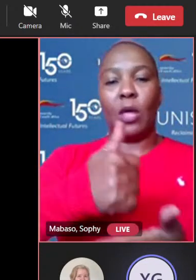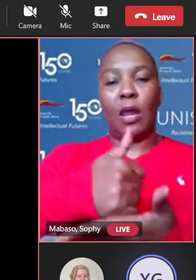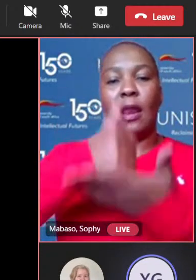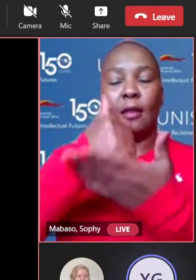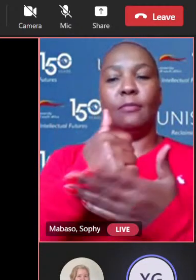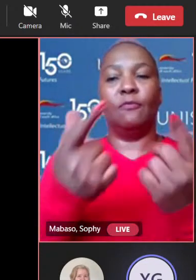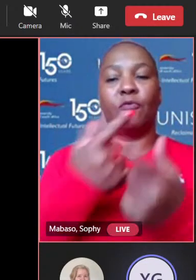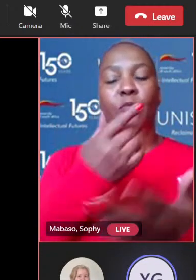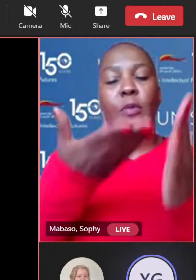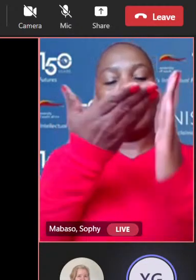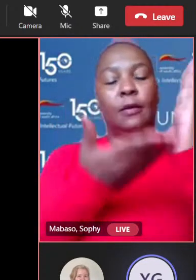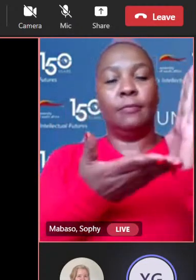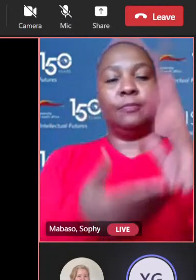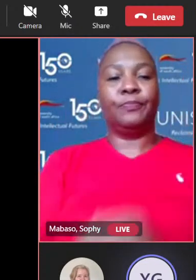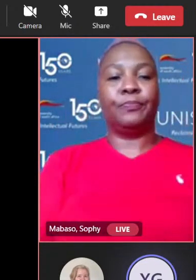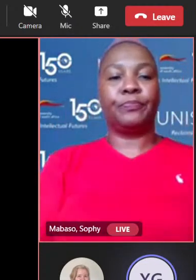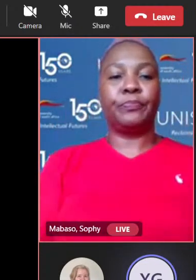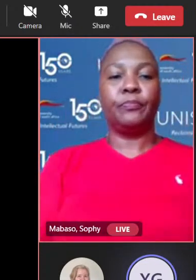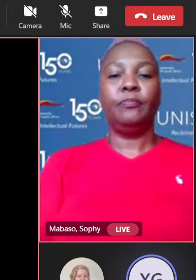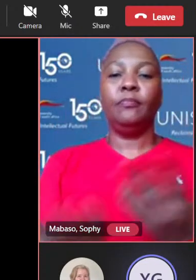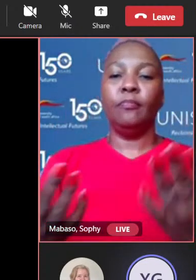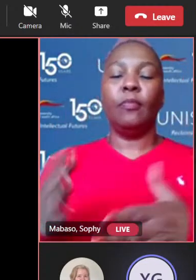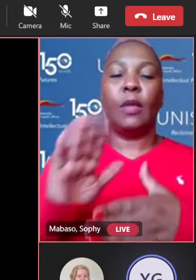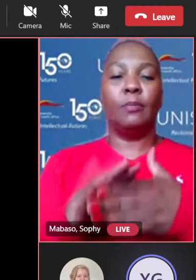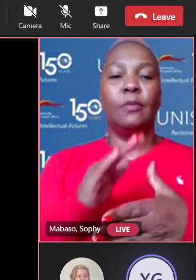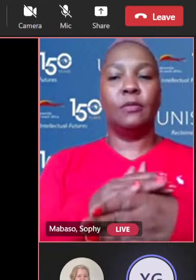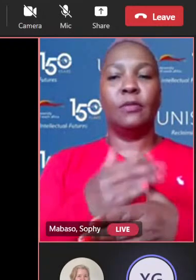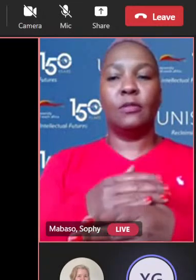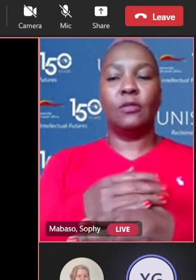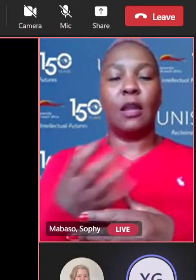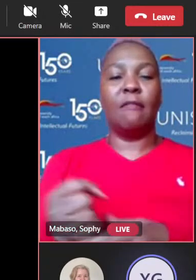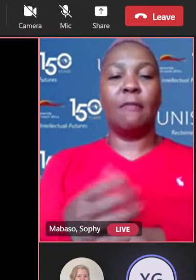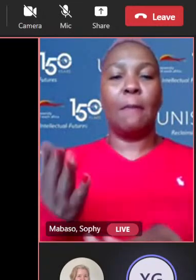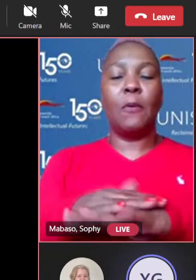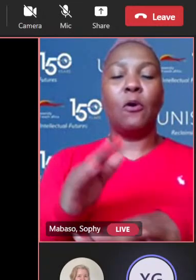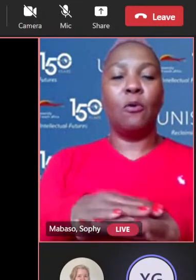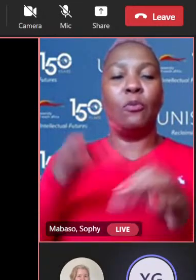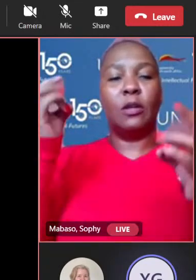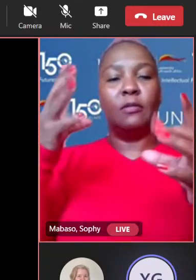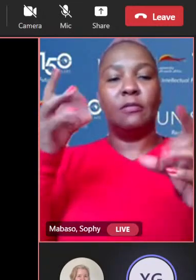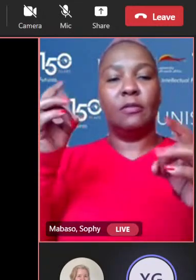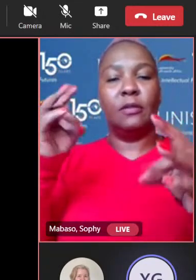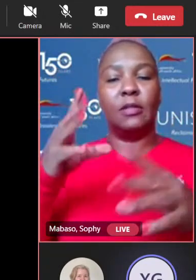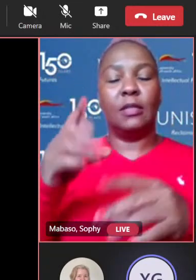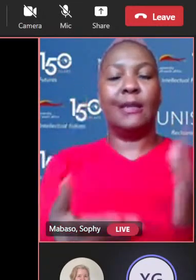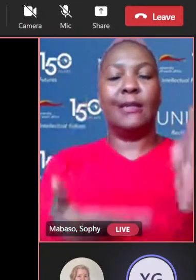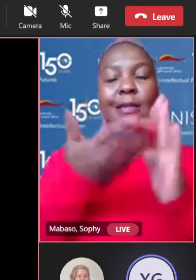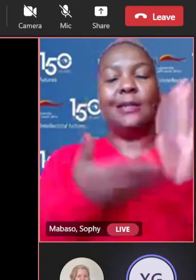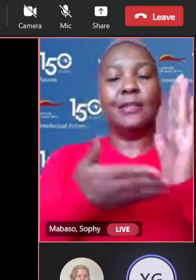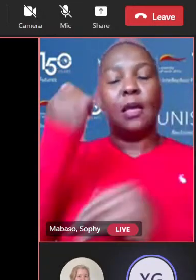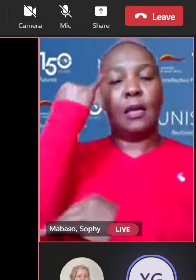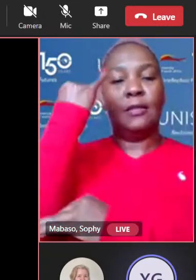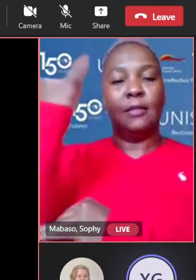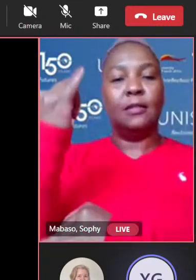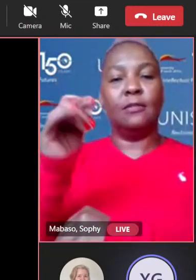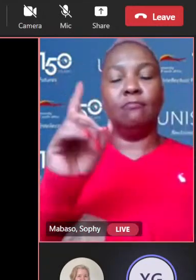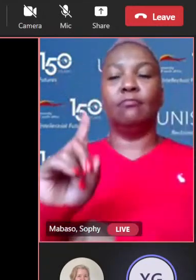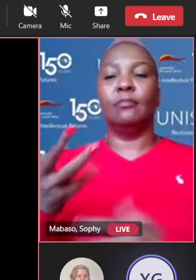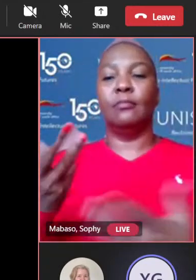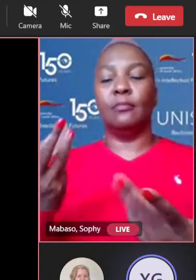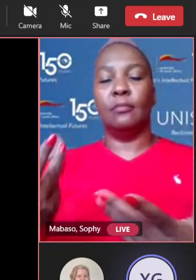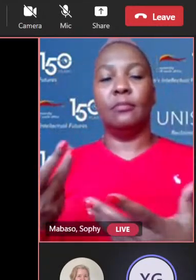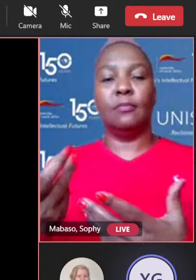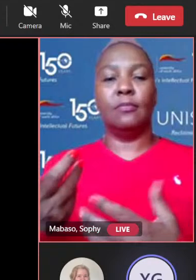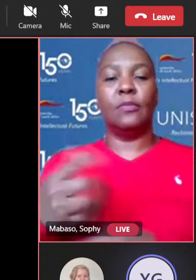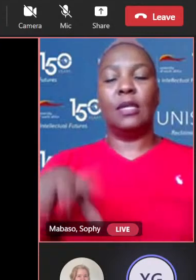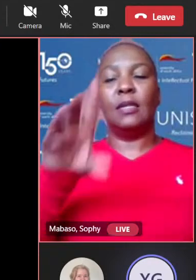Right. And because I didn't have much information, this is just an idea of the